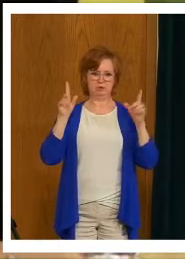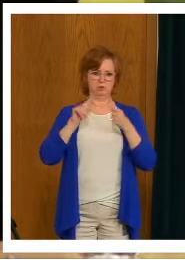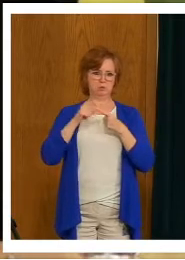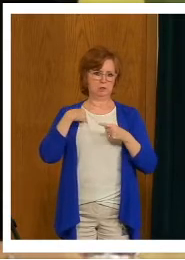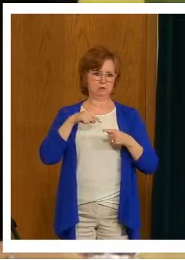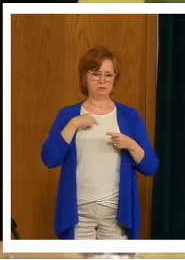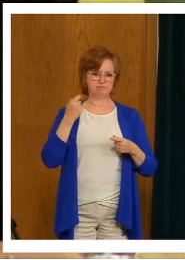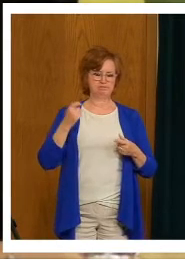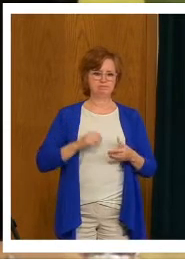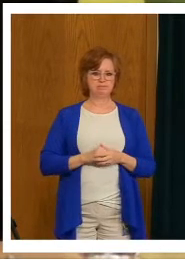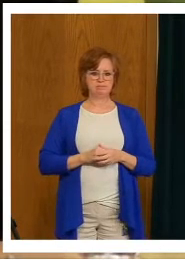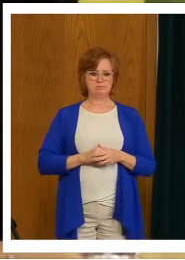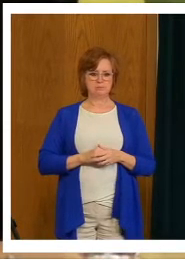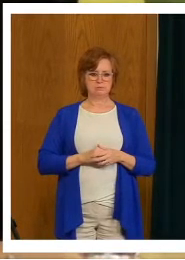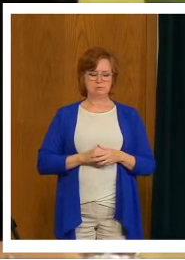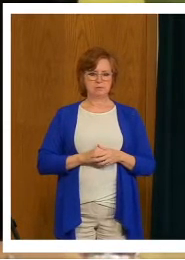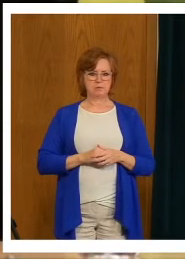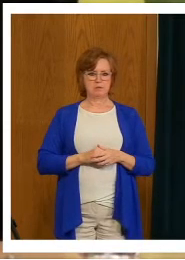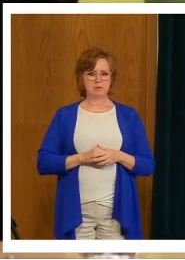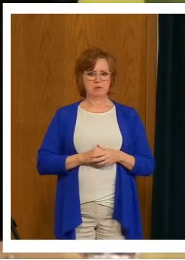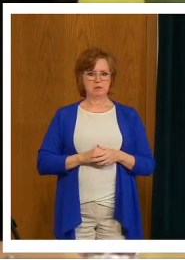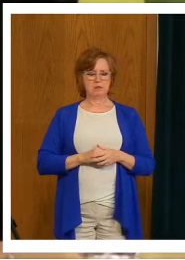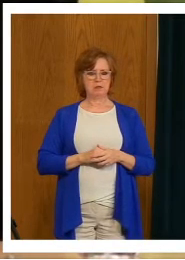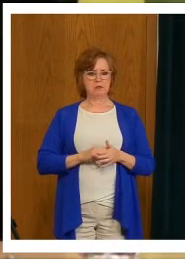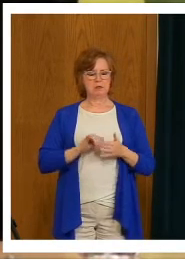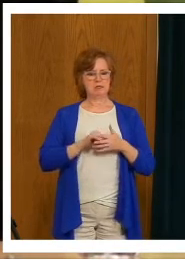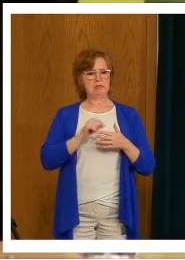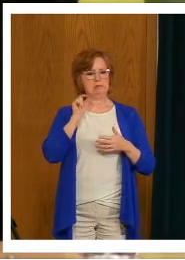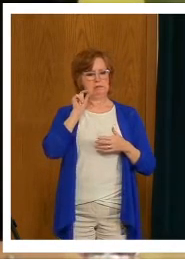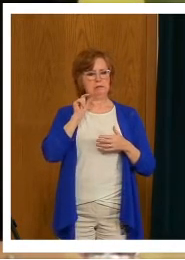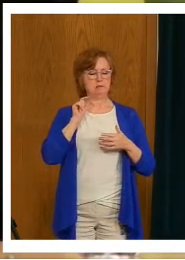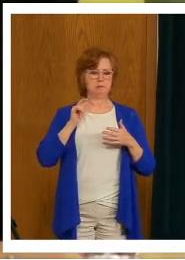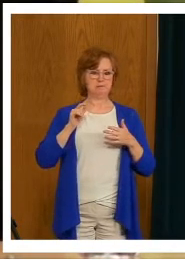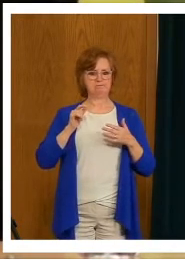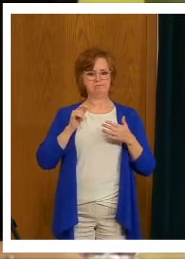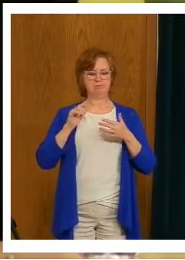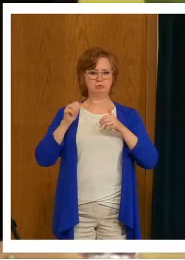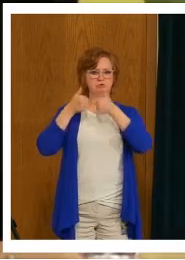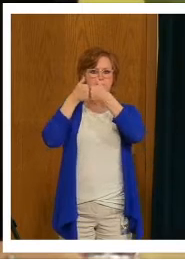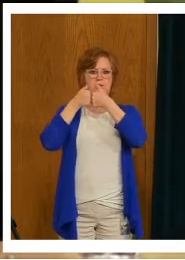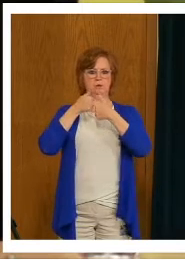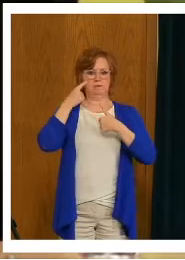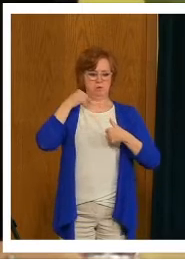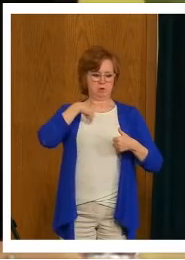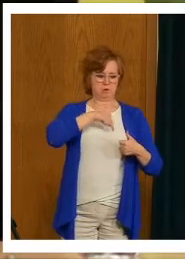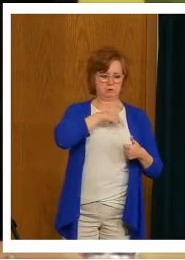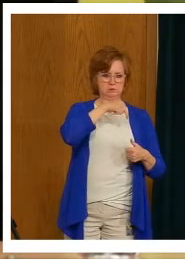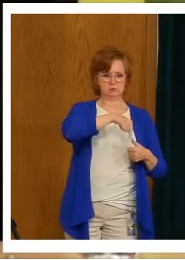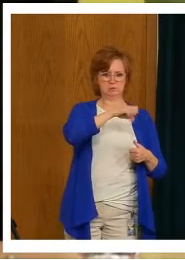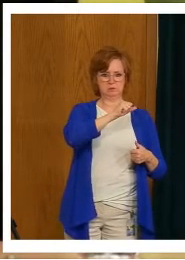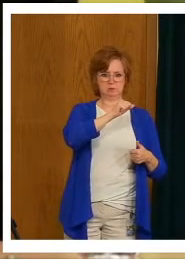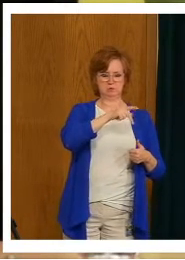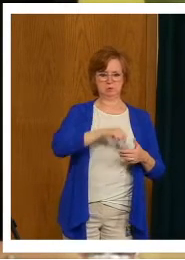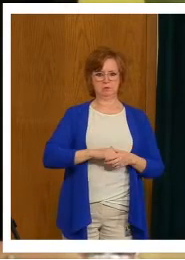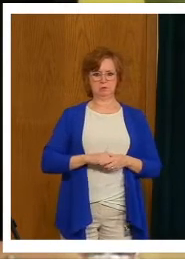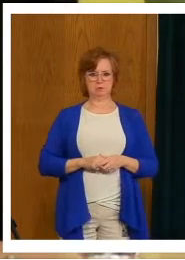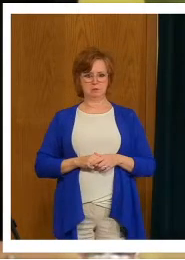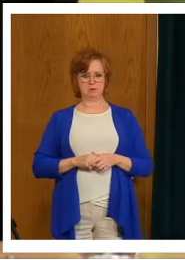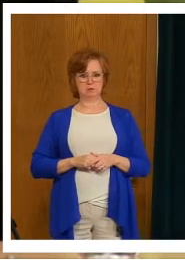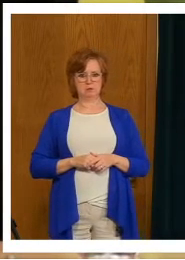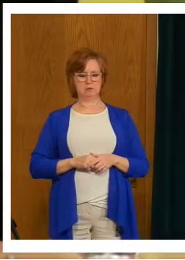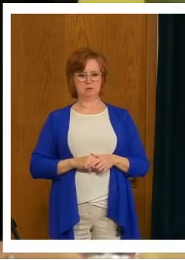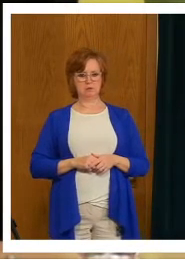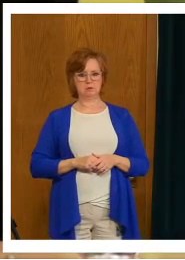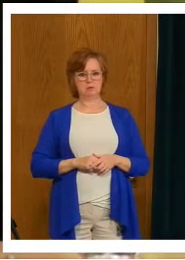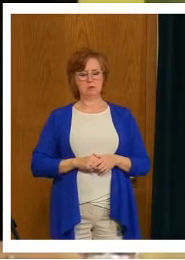has provided some uncertainty around the vaccines that we are offering Saskatchewan residents, but very thankful for the